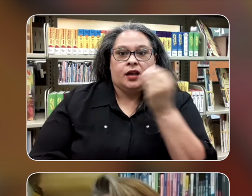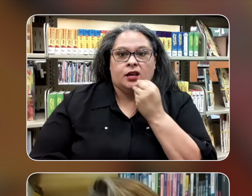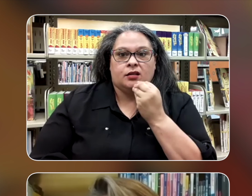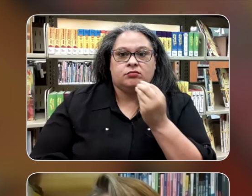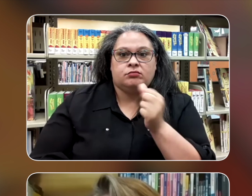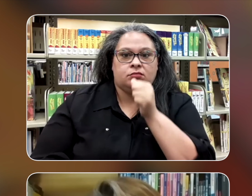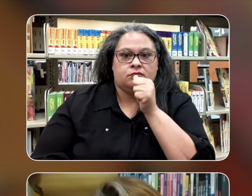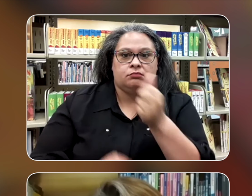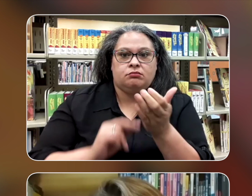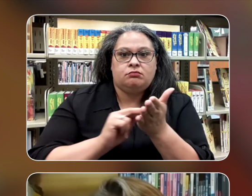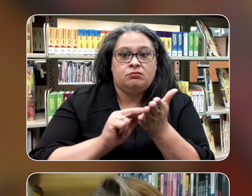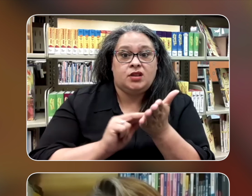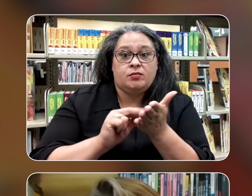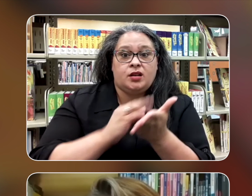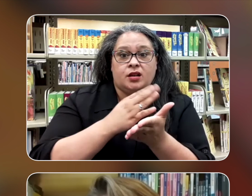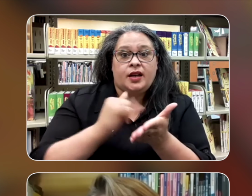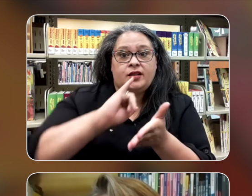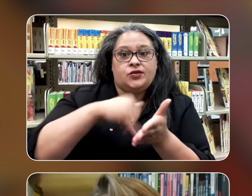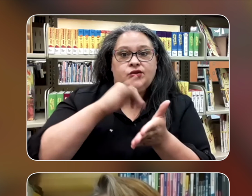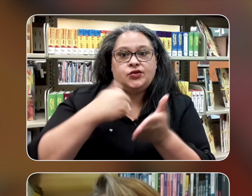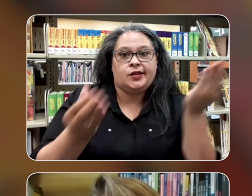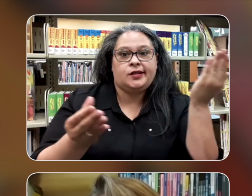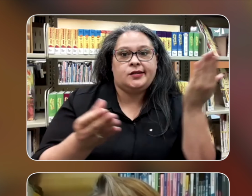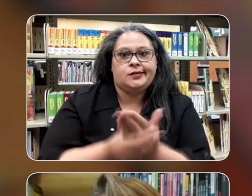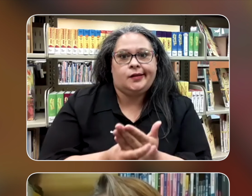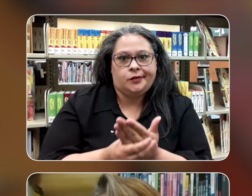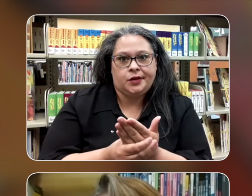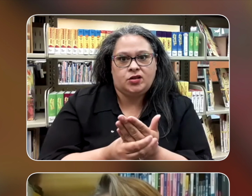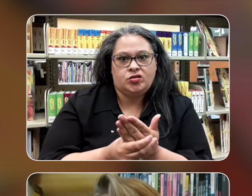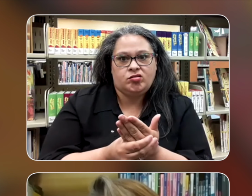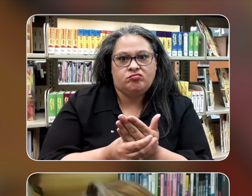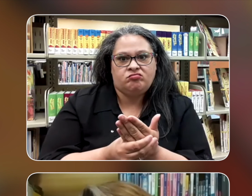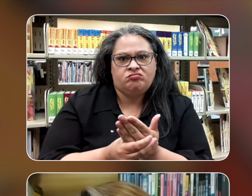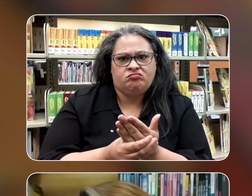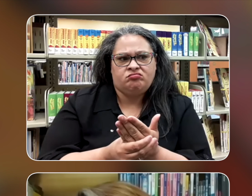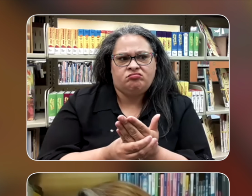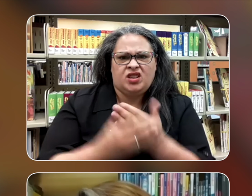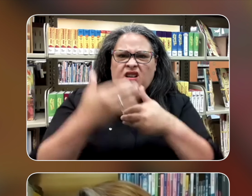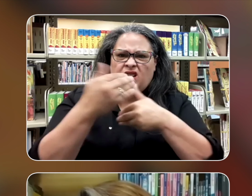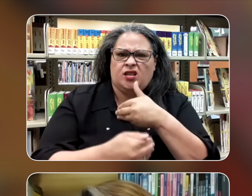and jelly sandwich at lunch, and the bread tastes mushy.